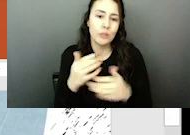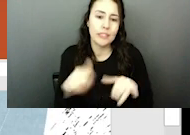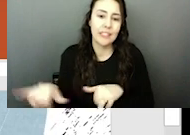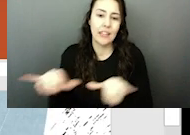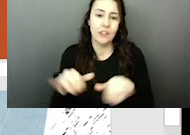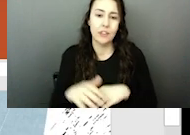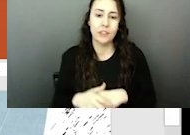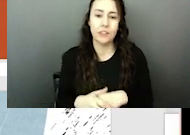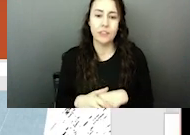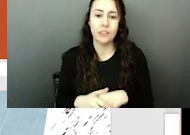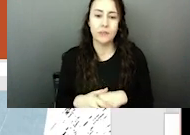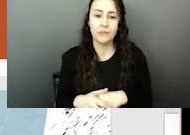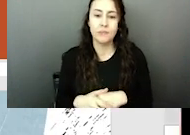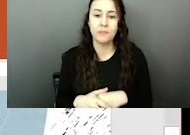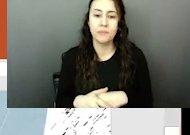Okay.